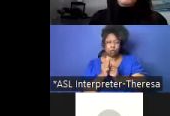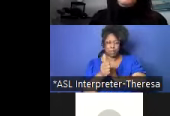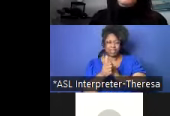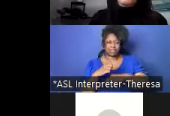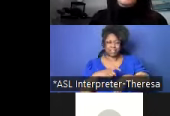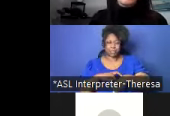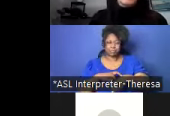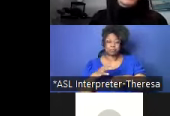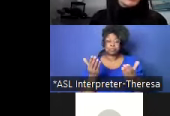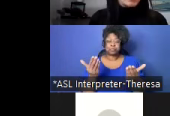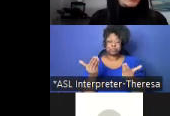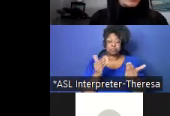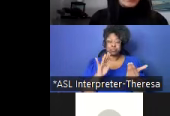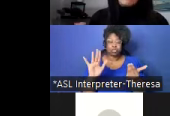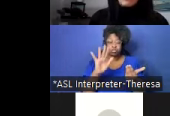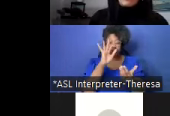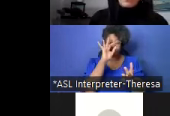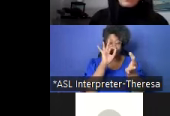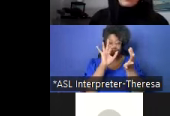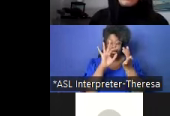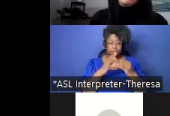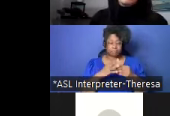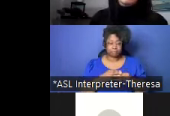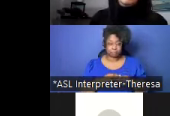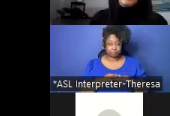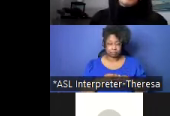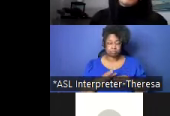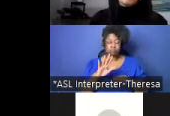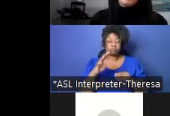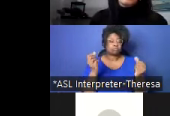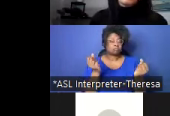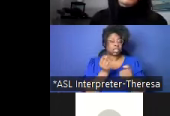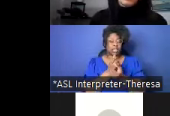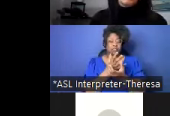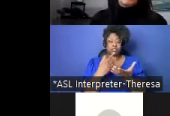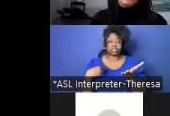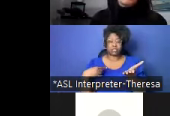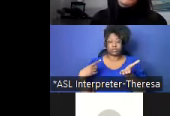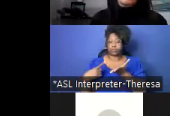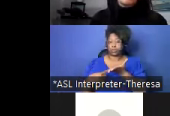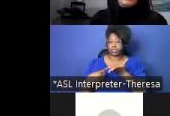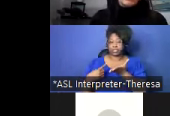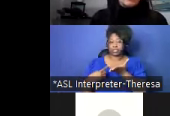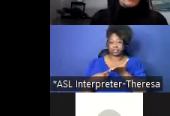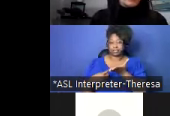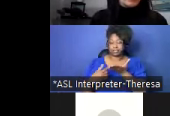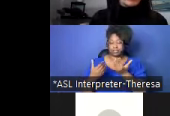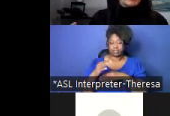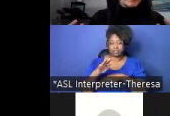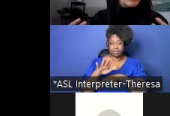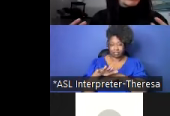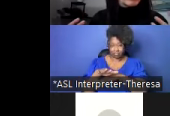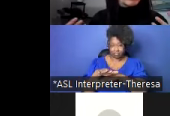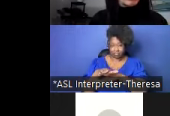we'd also love to hear, you know, of everything that we've discussed this afternoon, you know, what are some of the most